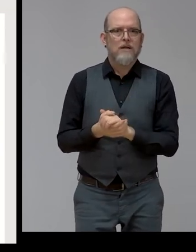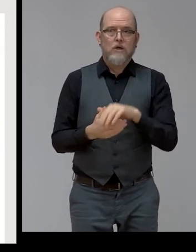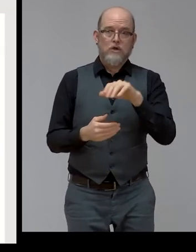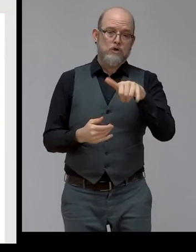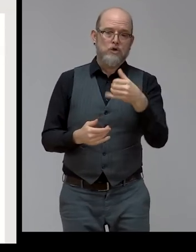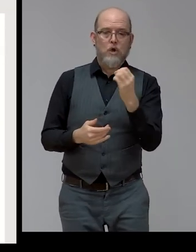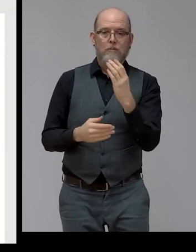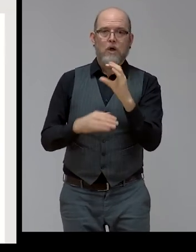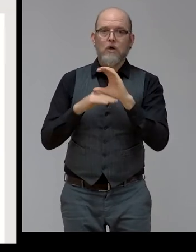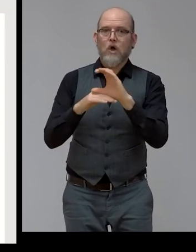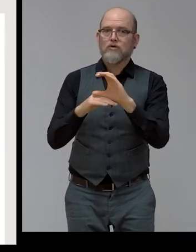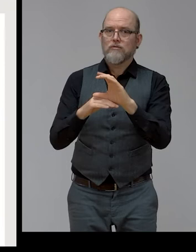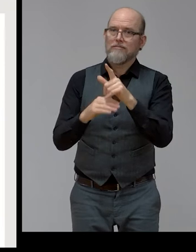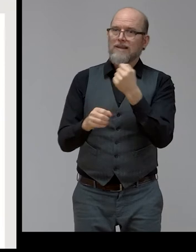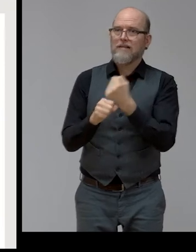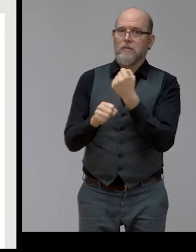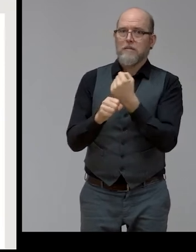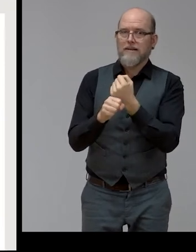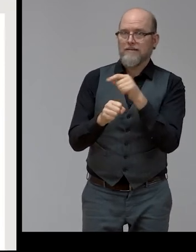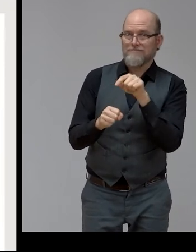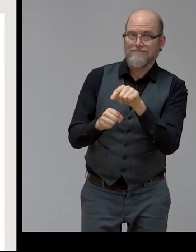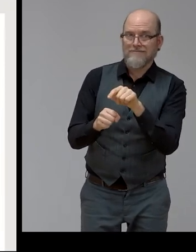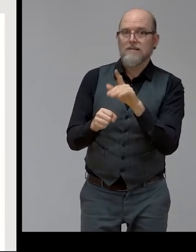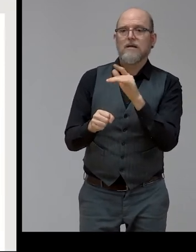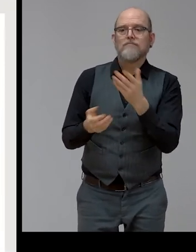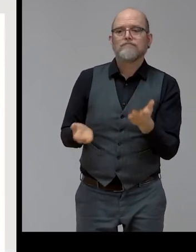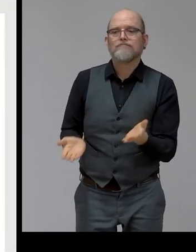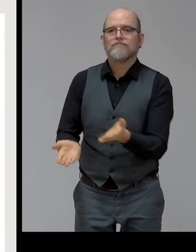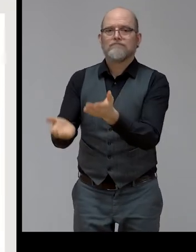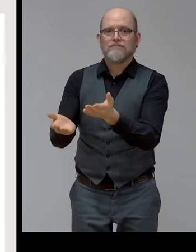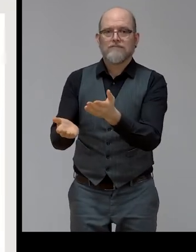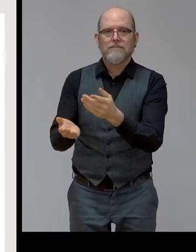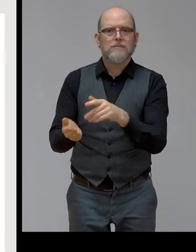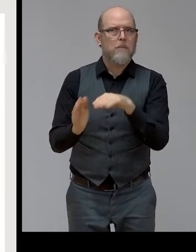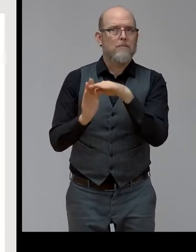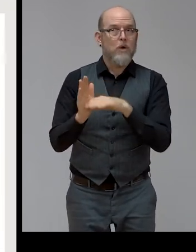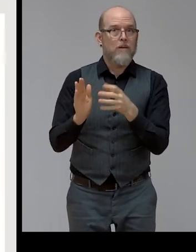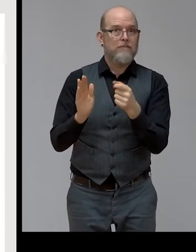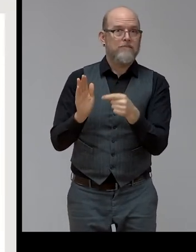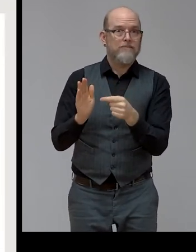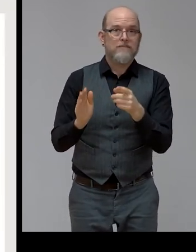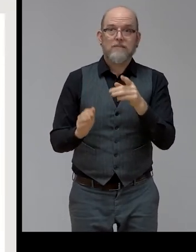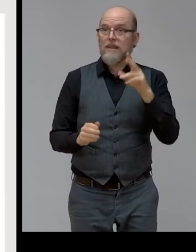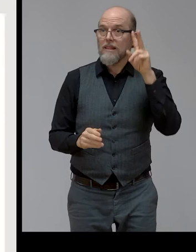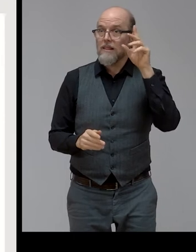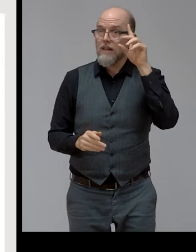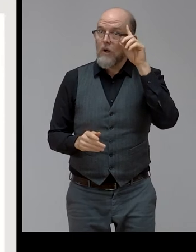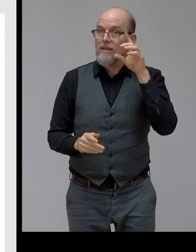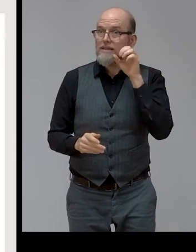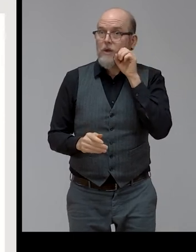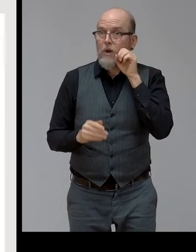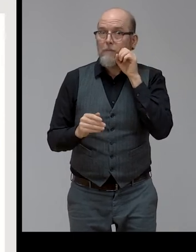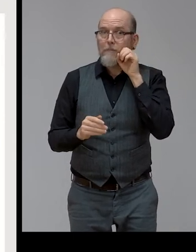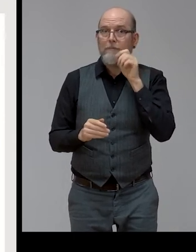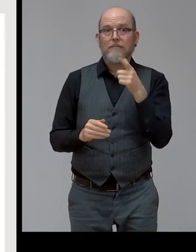Program. It's implemented by Down Syndrome Association in Turkey. Actually, they were one